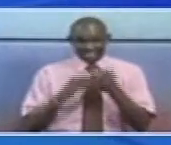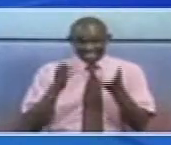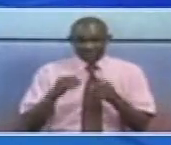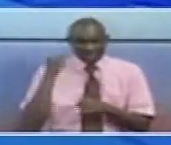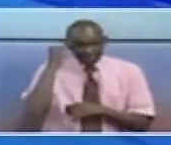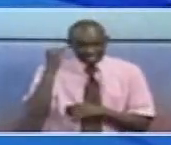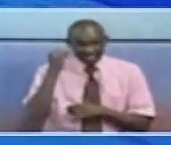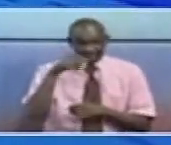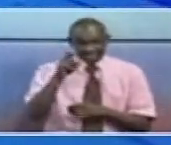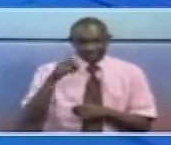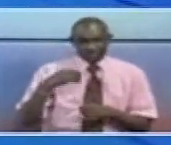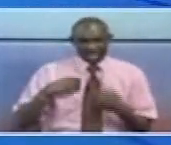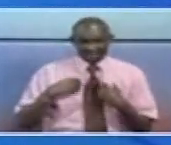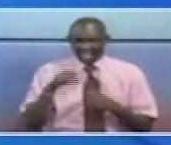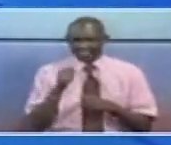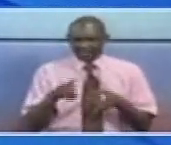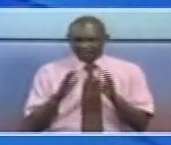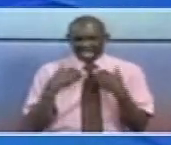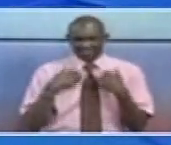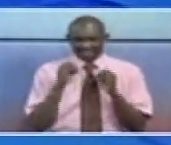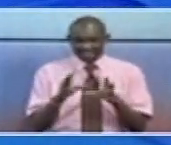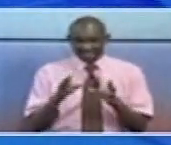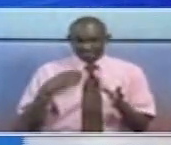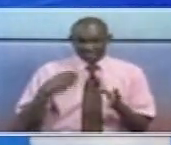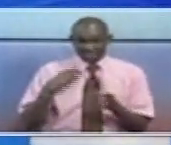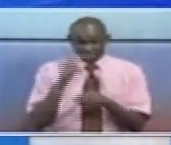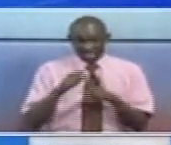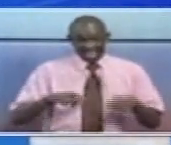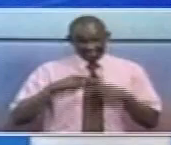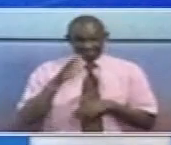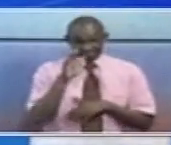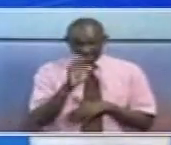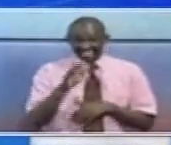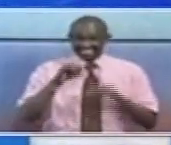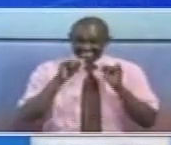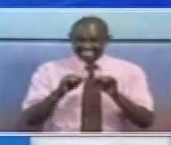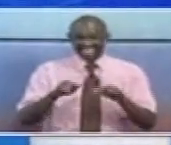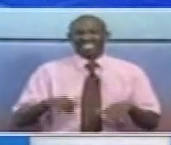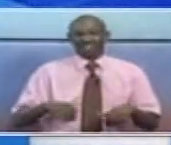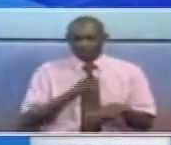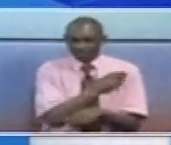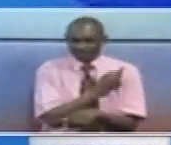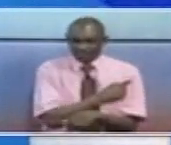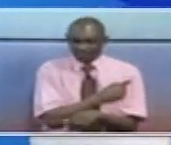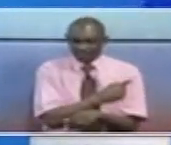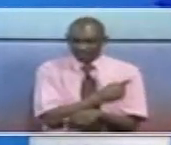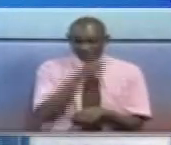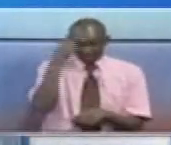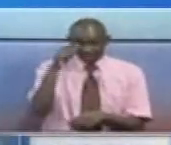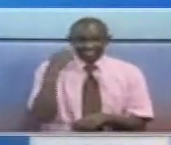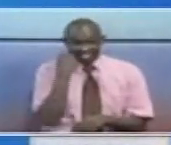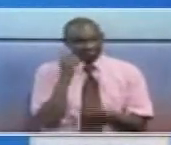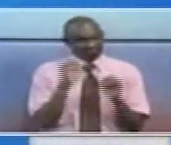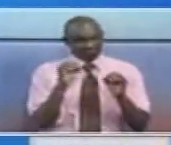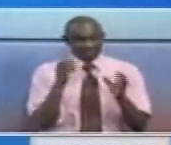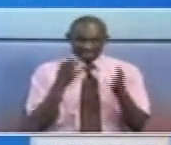Imagine having no other option other than spending the rest of your life in a hospital. And it's not because you are sick, but